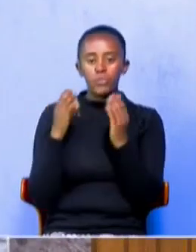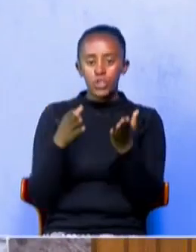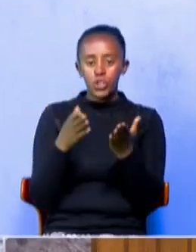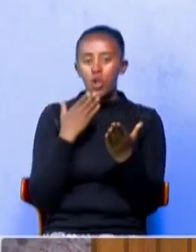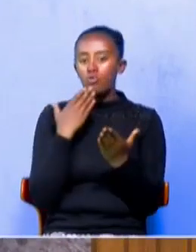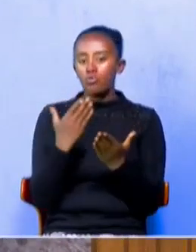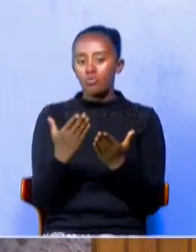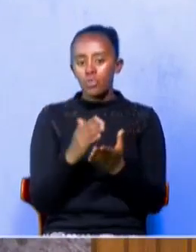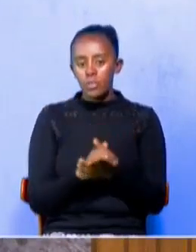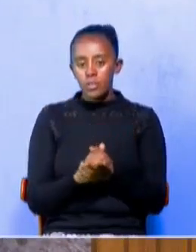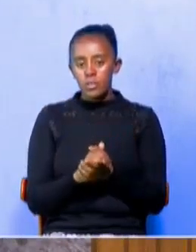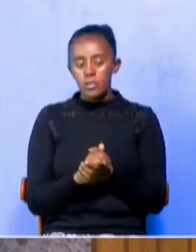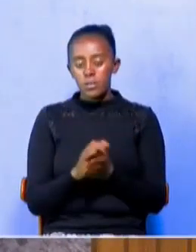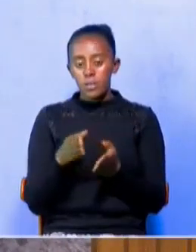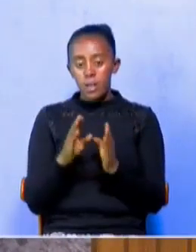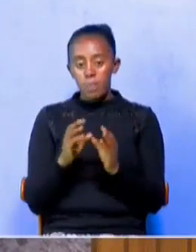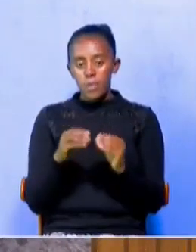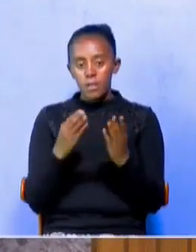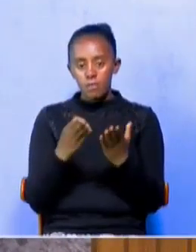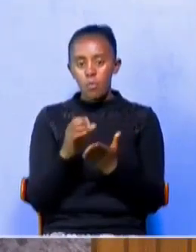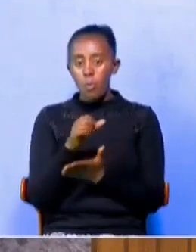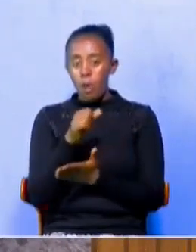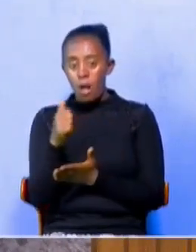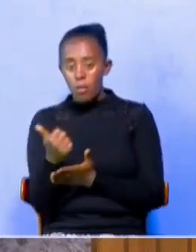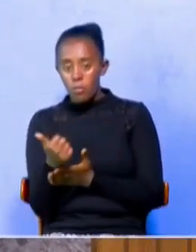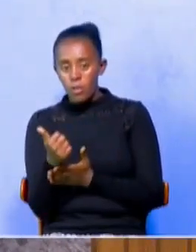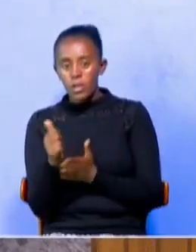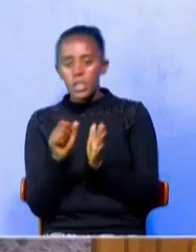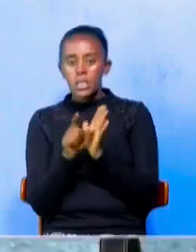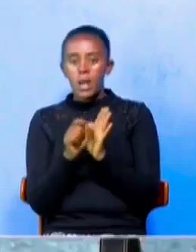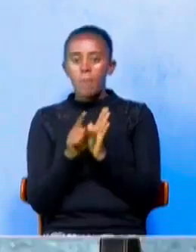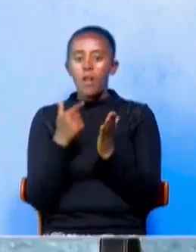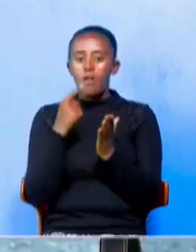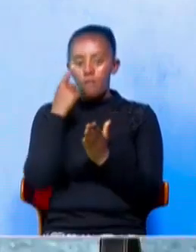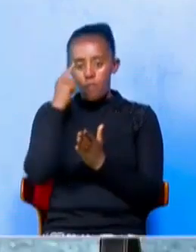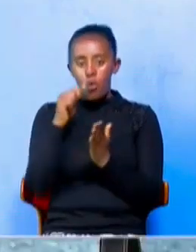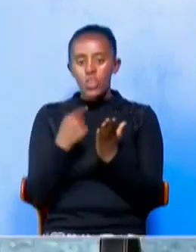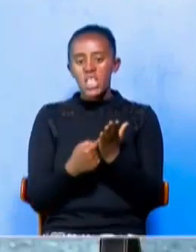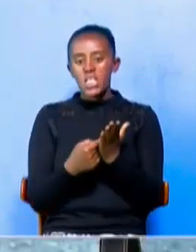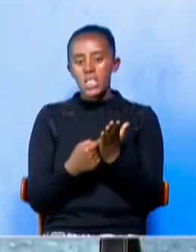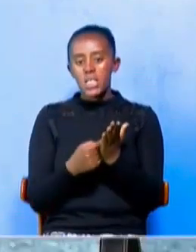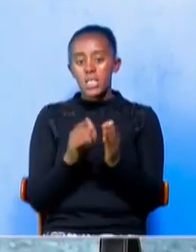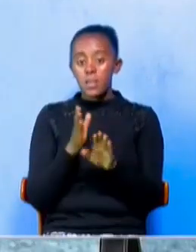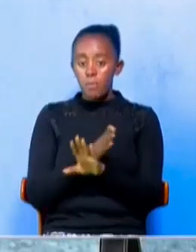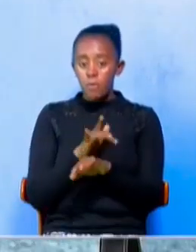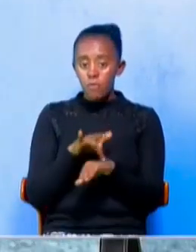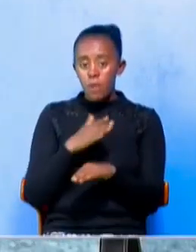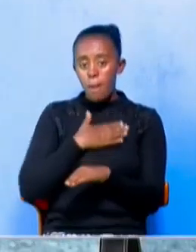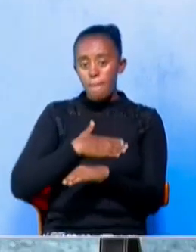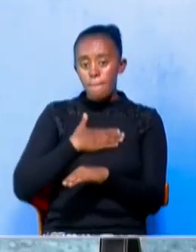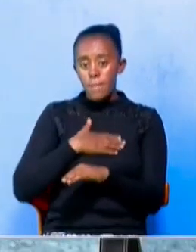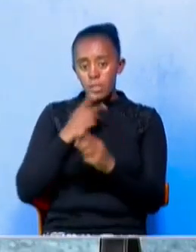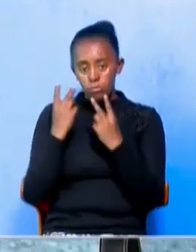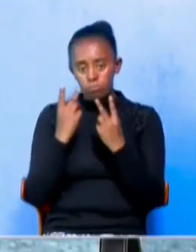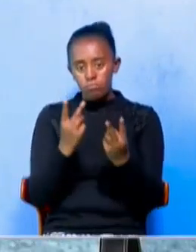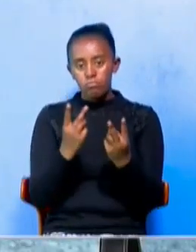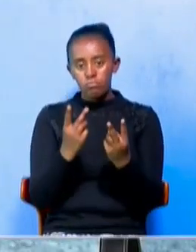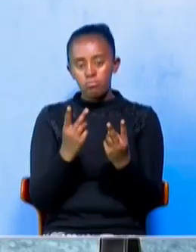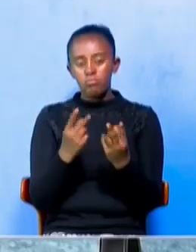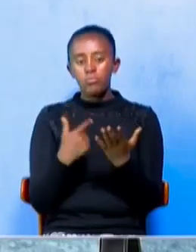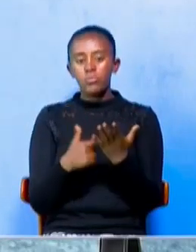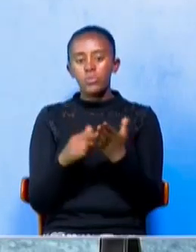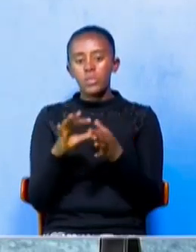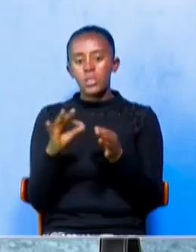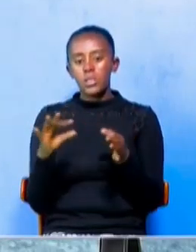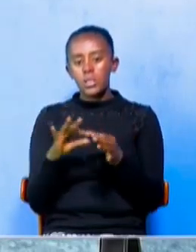Good. Let me give you another example for this. Before that, please look at these